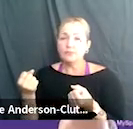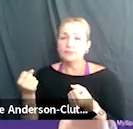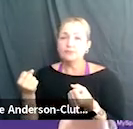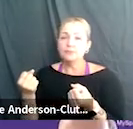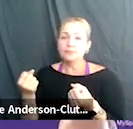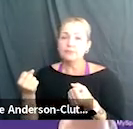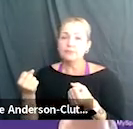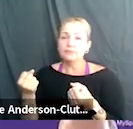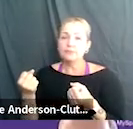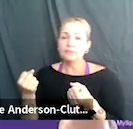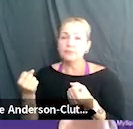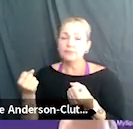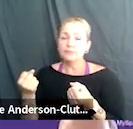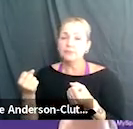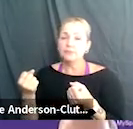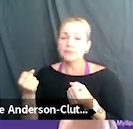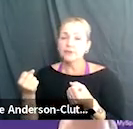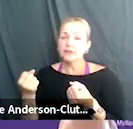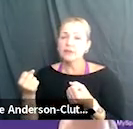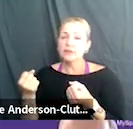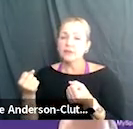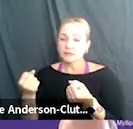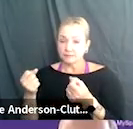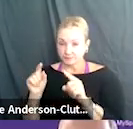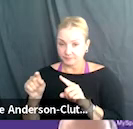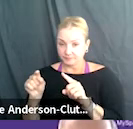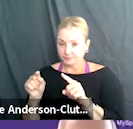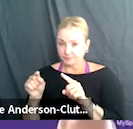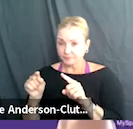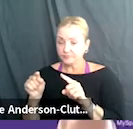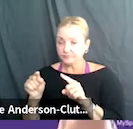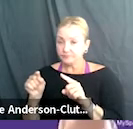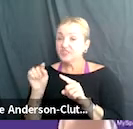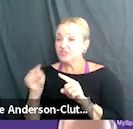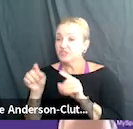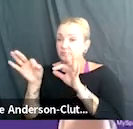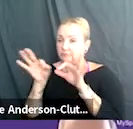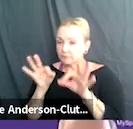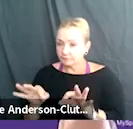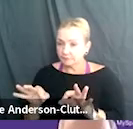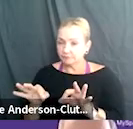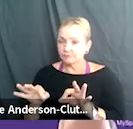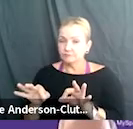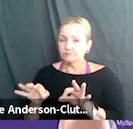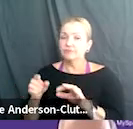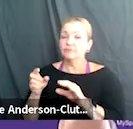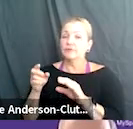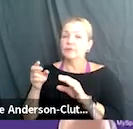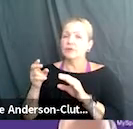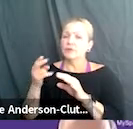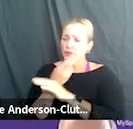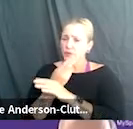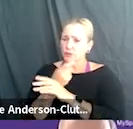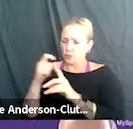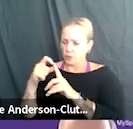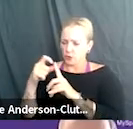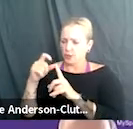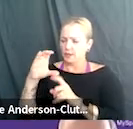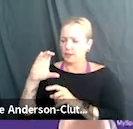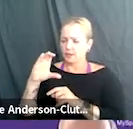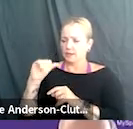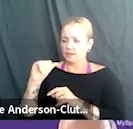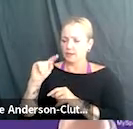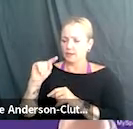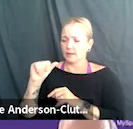set out these criteria. The difficulty is that they call it catatonia, and I'm not sure that's the right term, because if it is